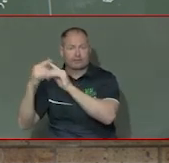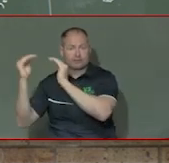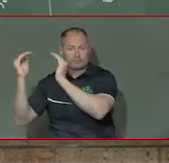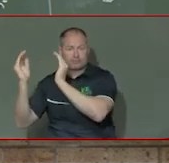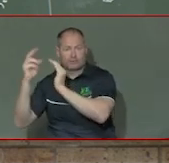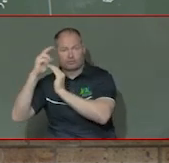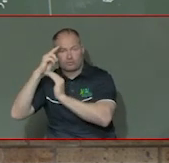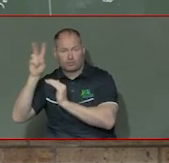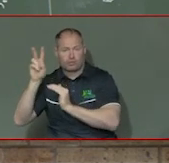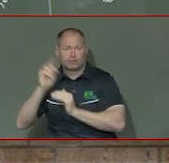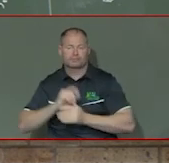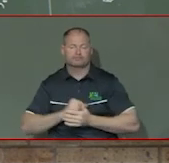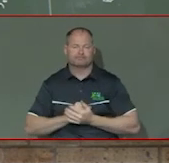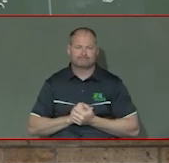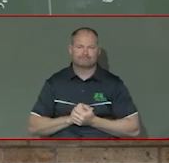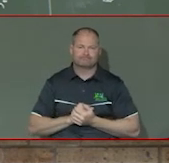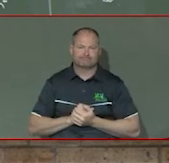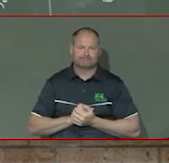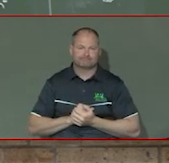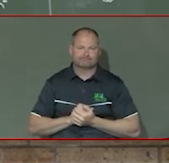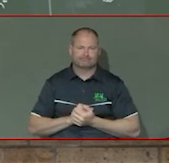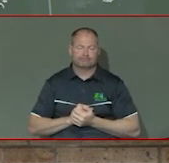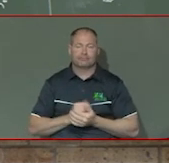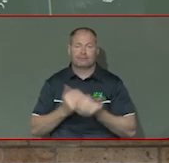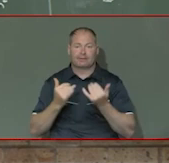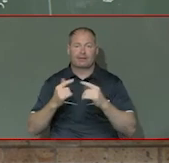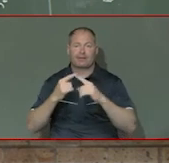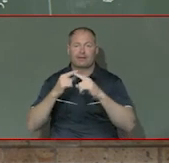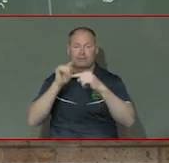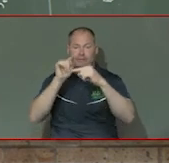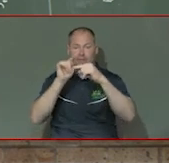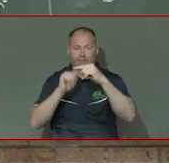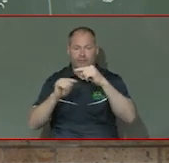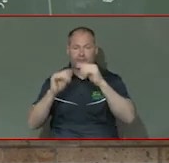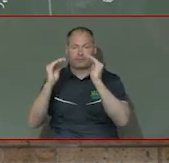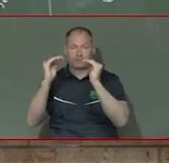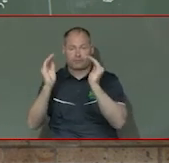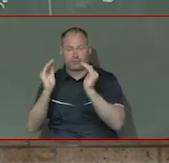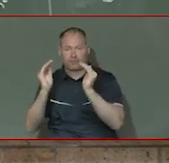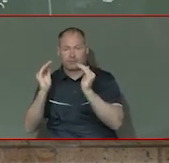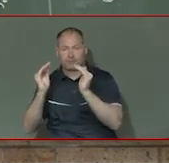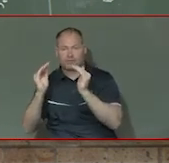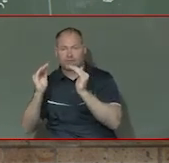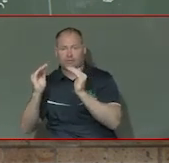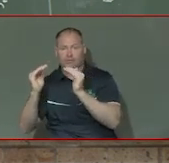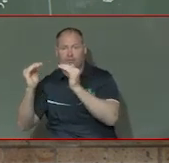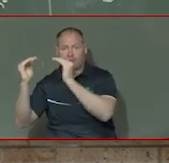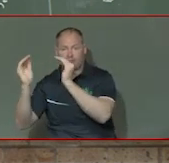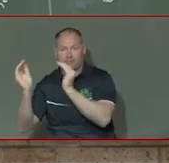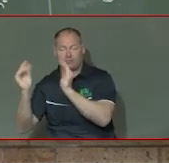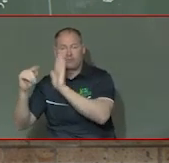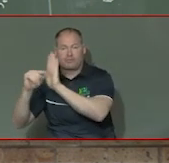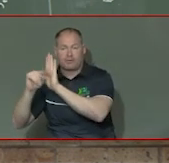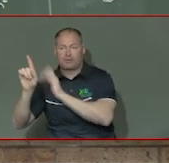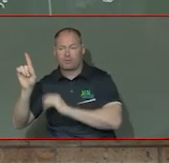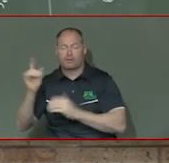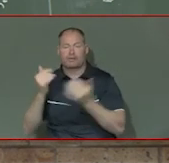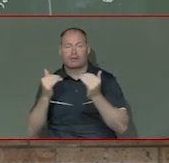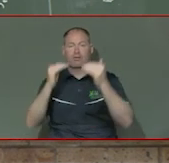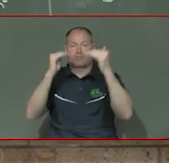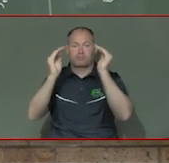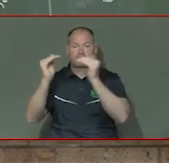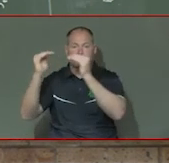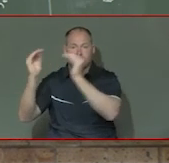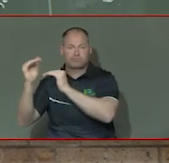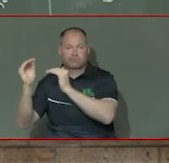squared, correct? Divided by a bracket times a bracket minus 1. Put it in brackets, otherwise with the